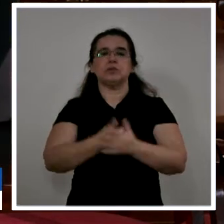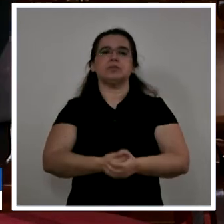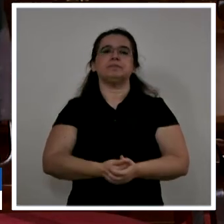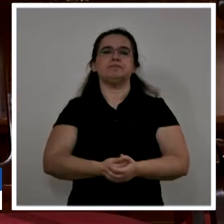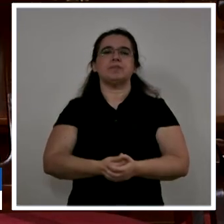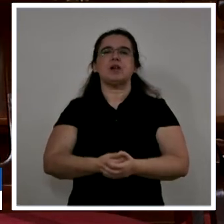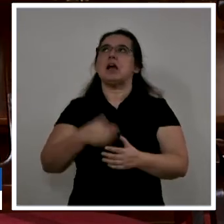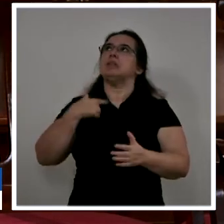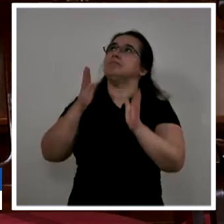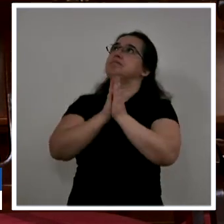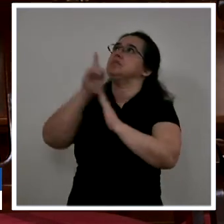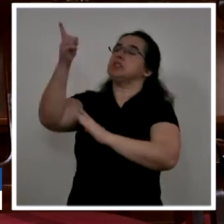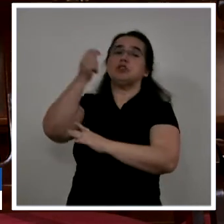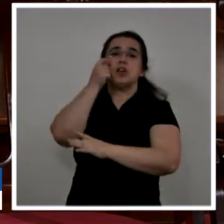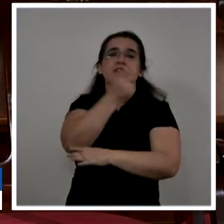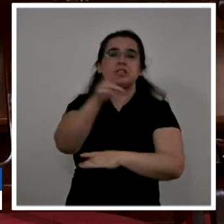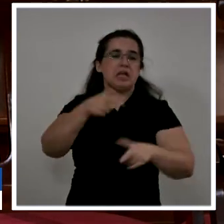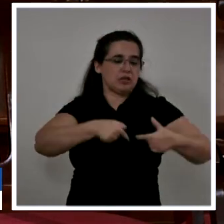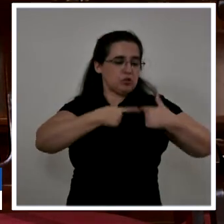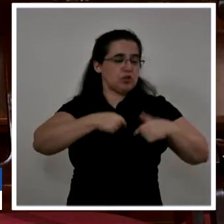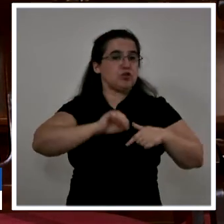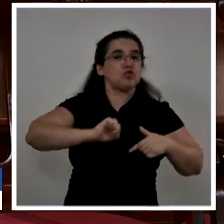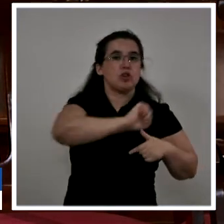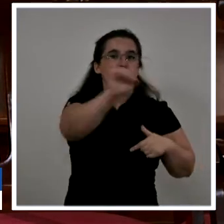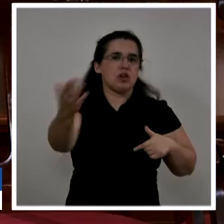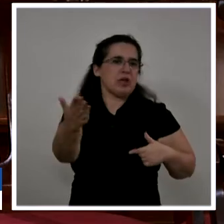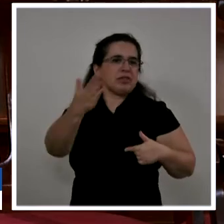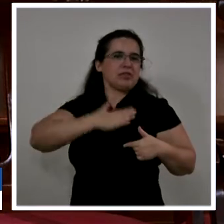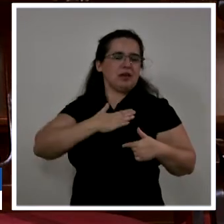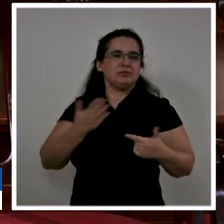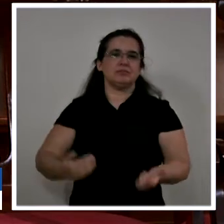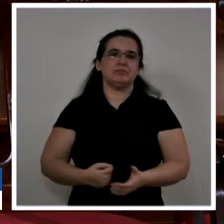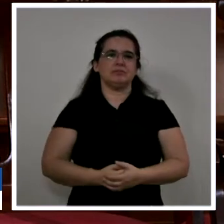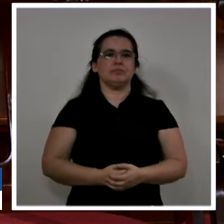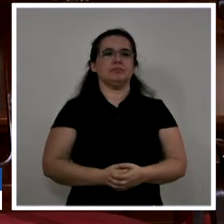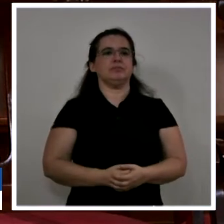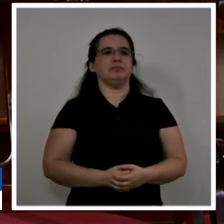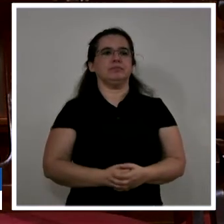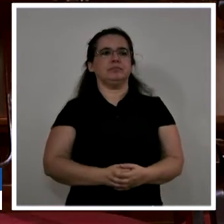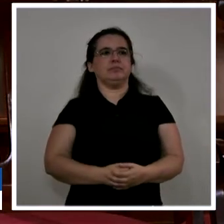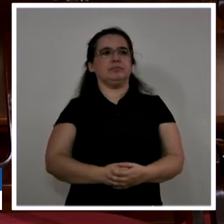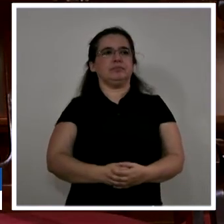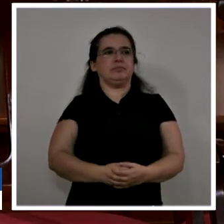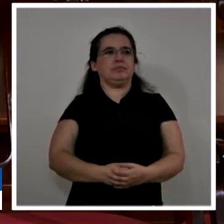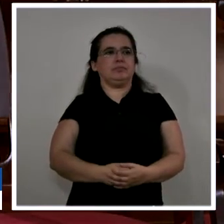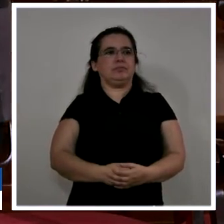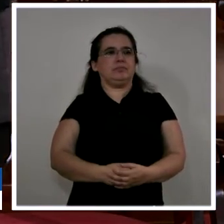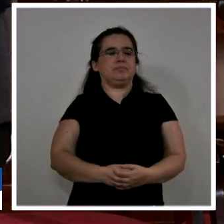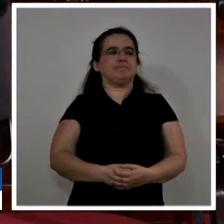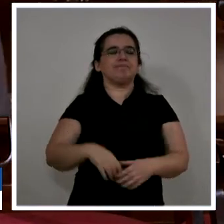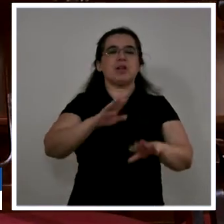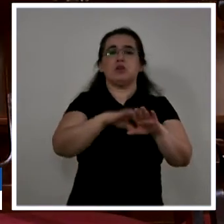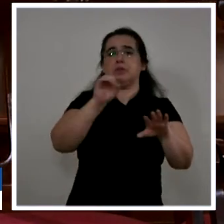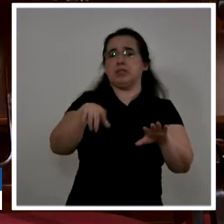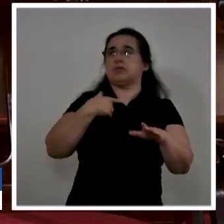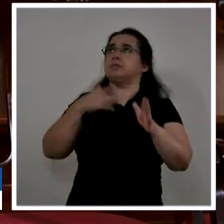a eternidade nos nossos corações. So we have something going forward that we can actually fight with. We're not helpless. E portanto, ele